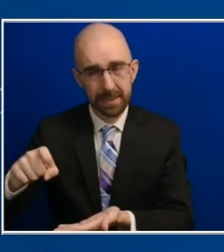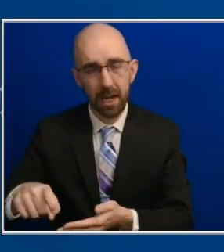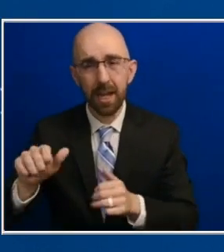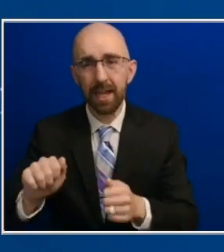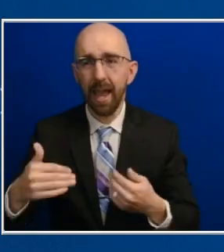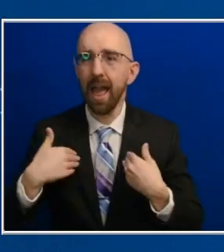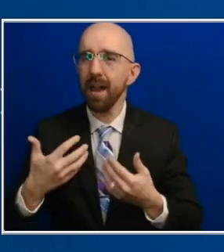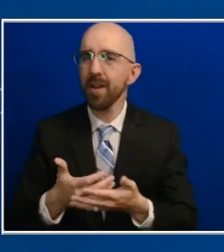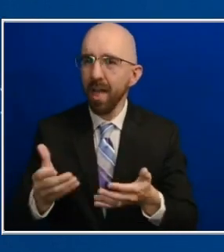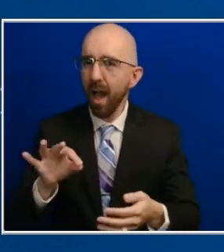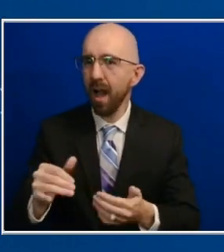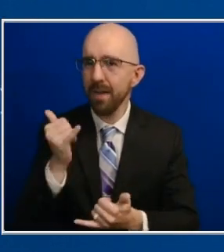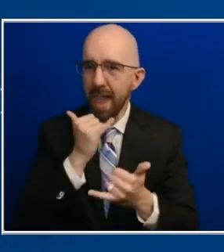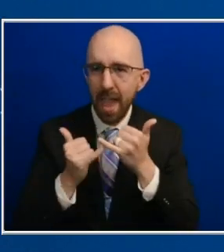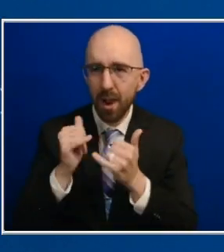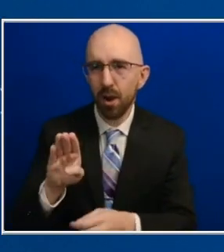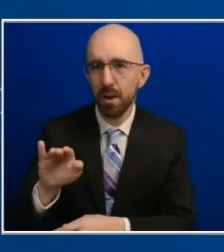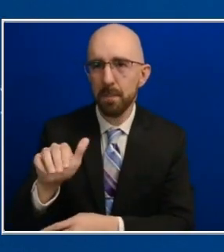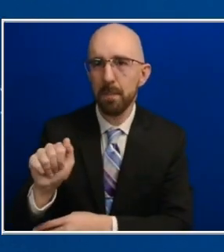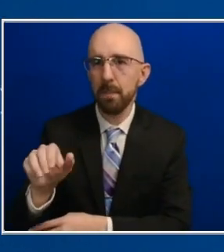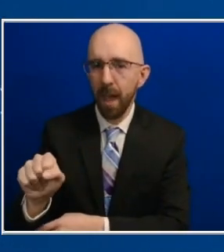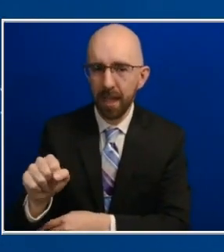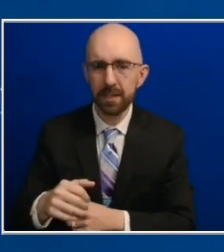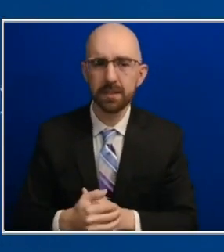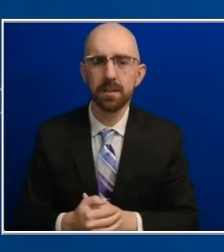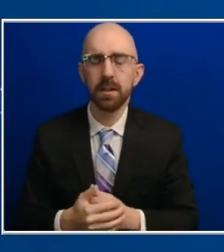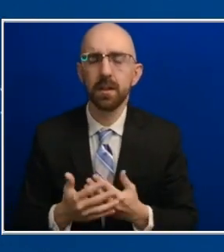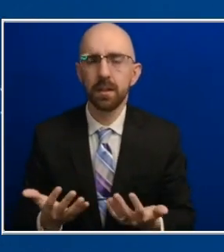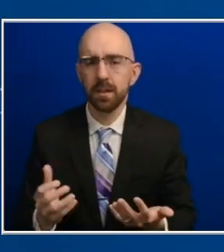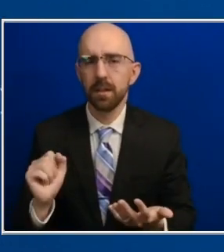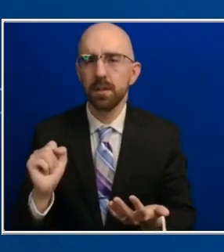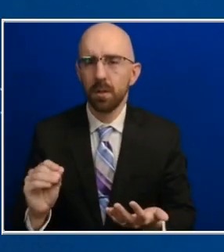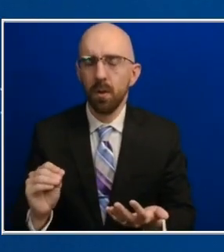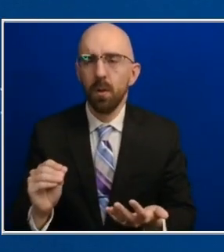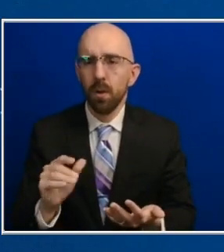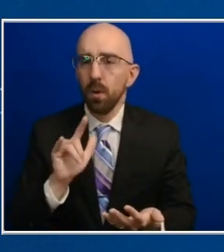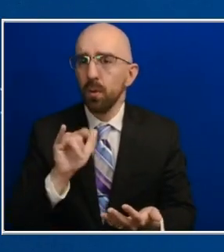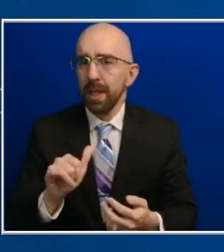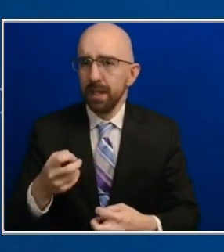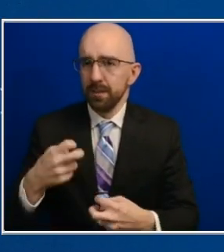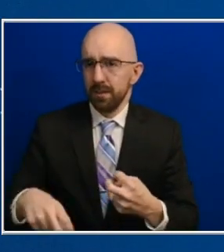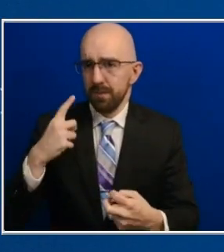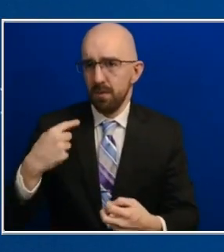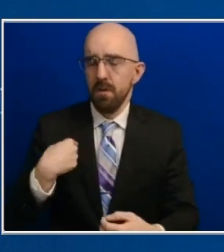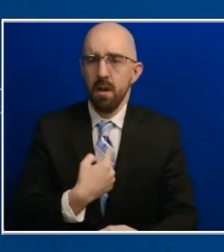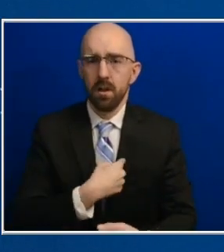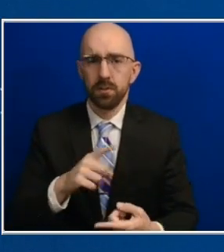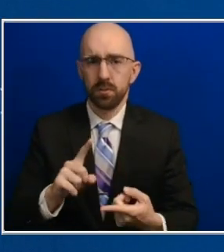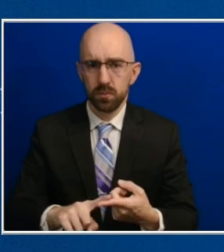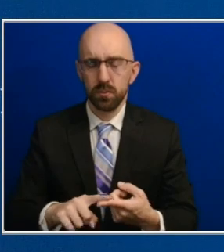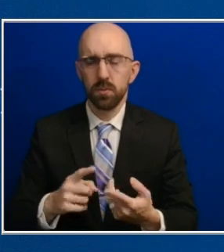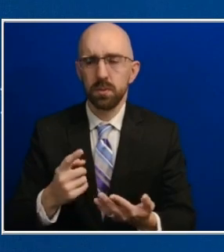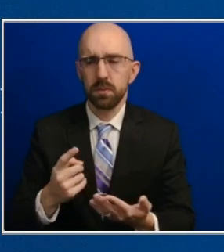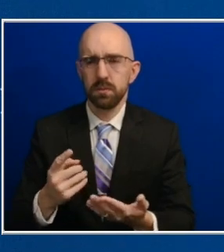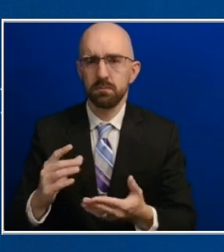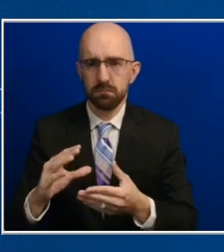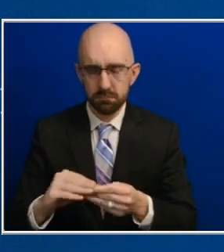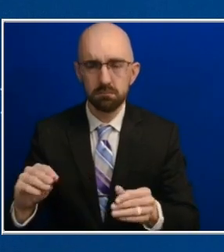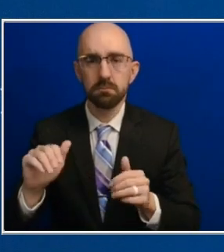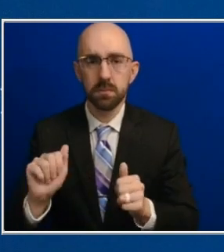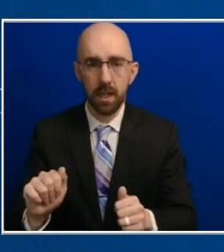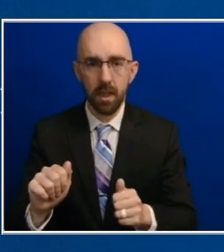error, a lot of bias. And so it's really difficult for us to say that you can take home